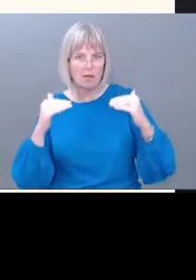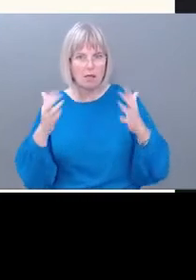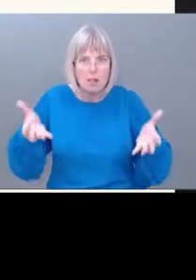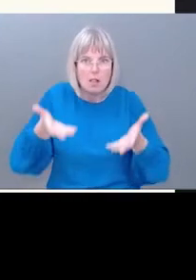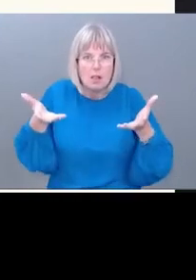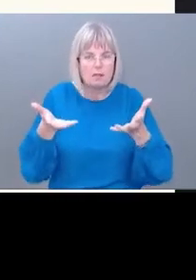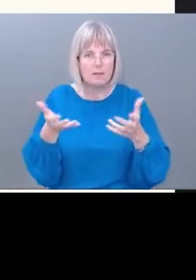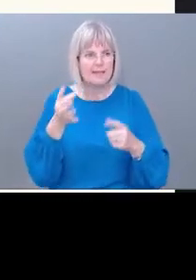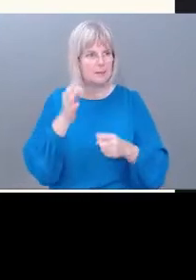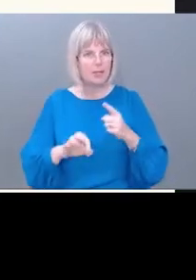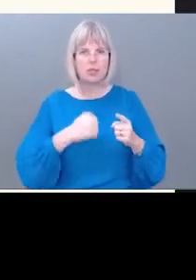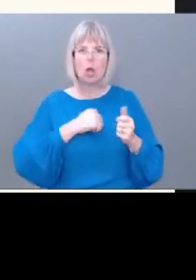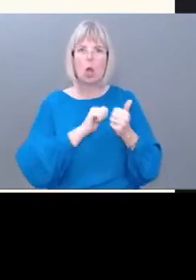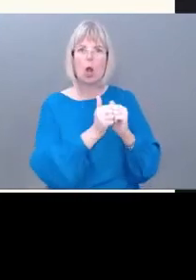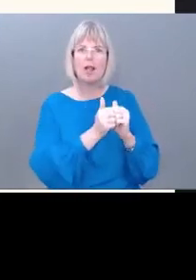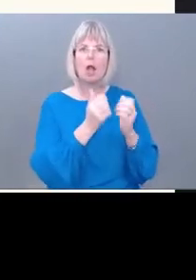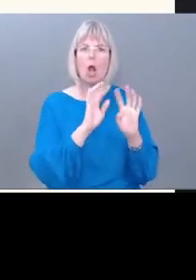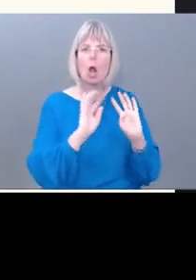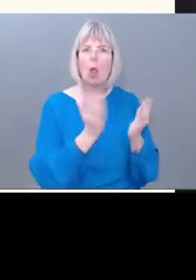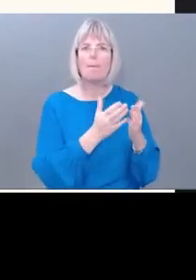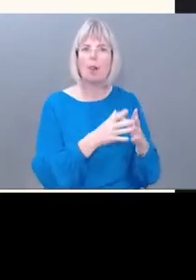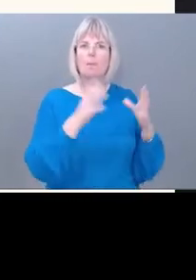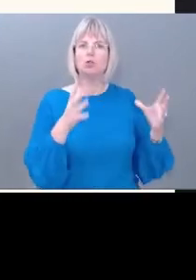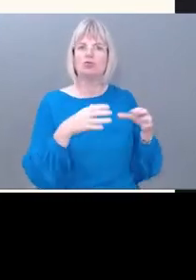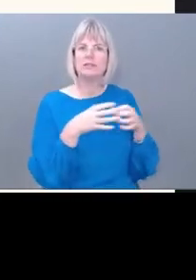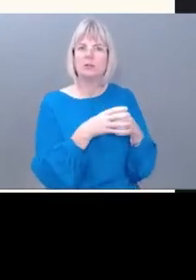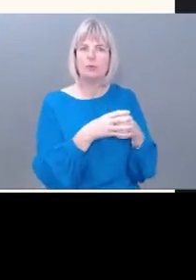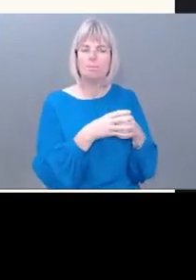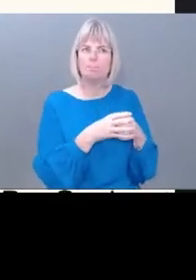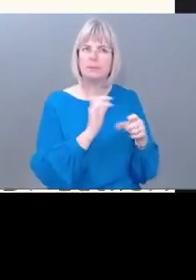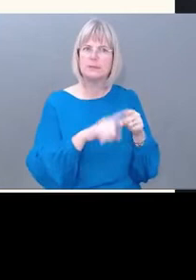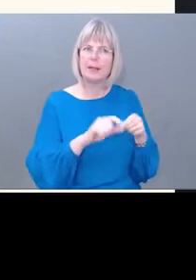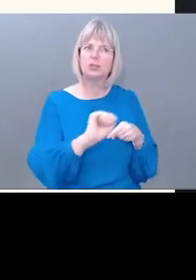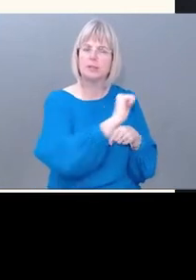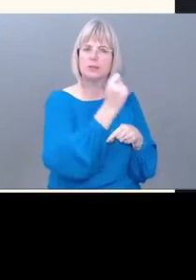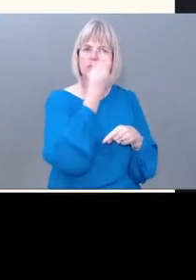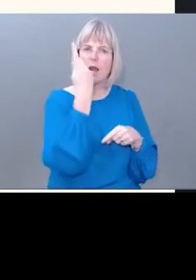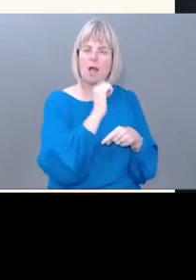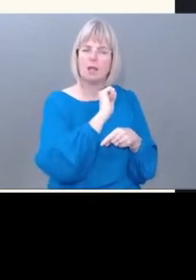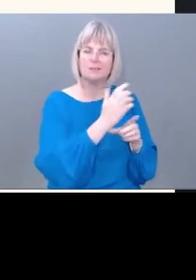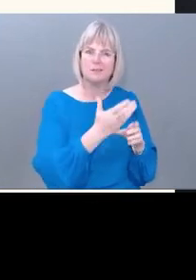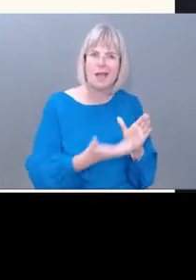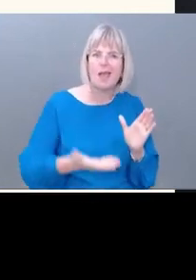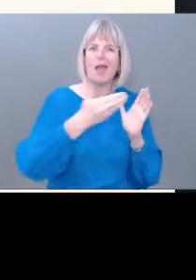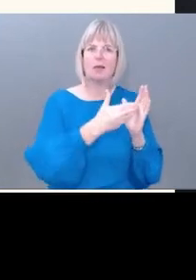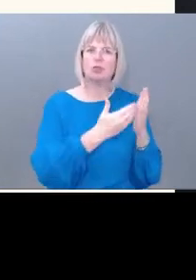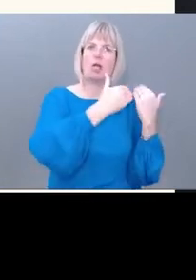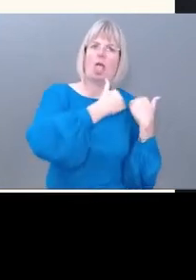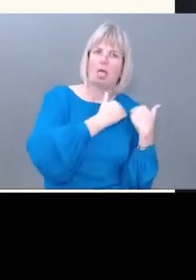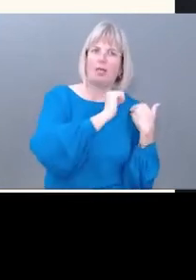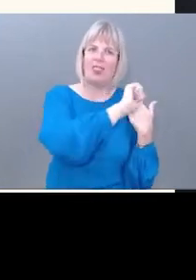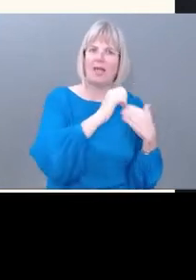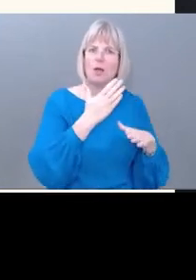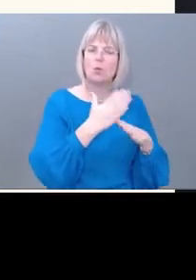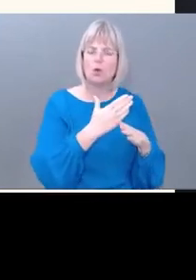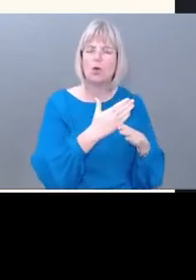consultants from global majority groups, recognising the additional burden that they experience doing the work. We're